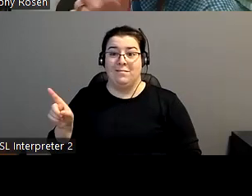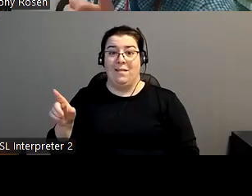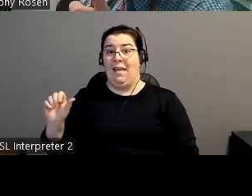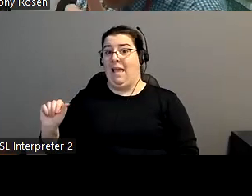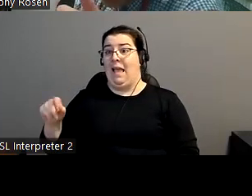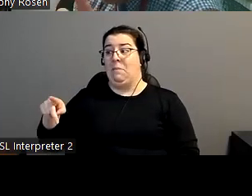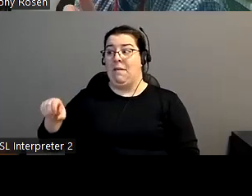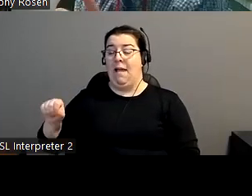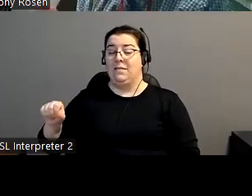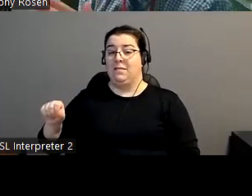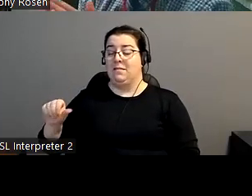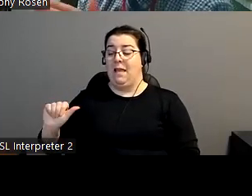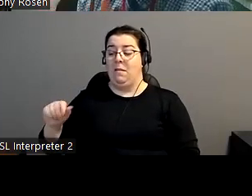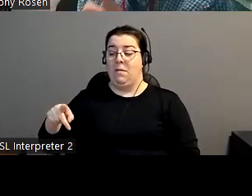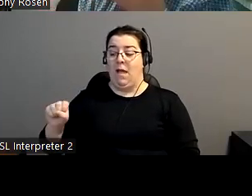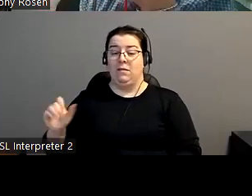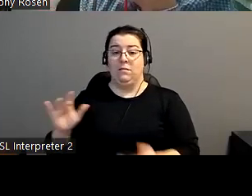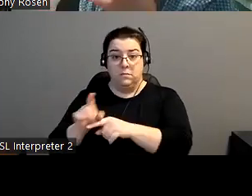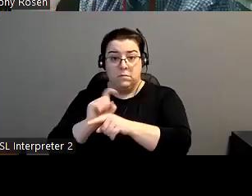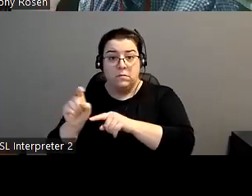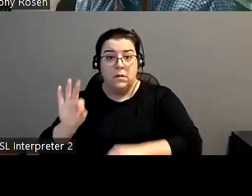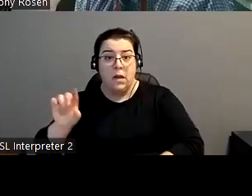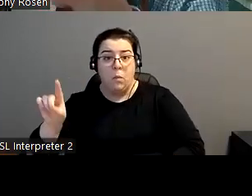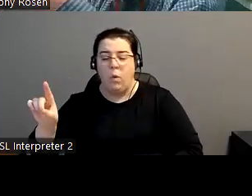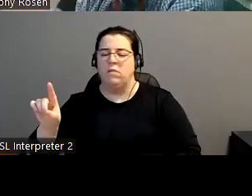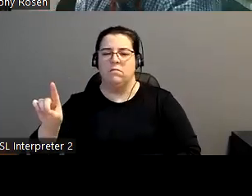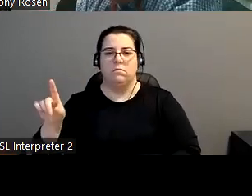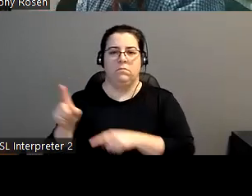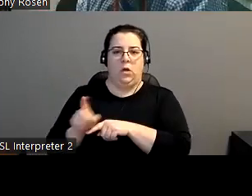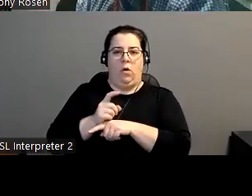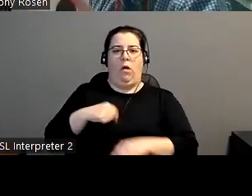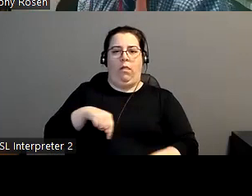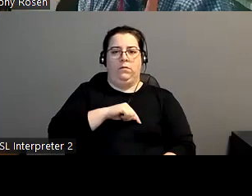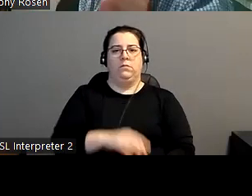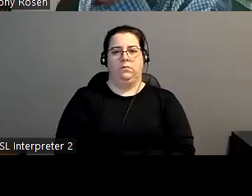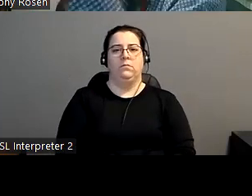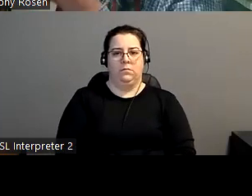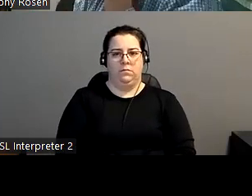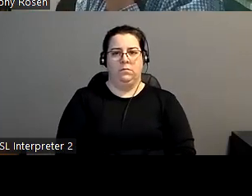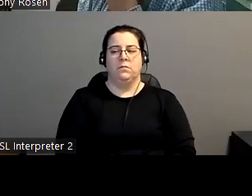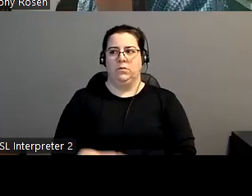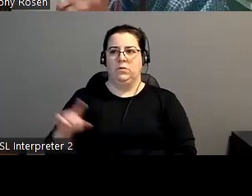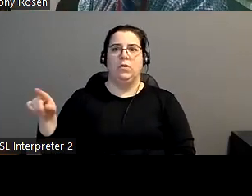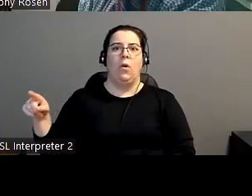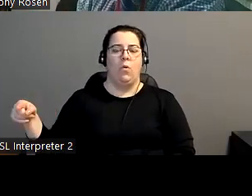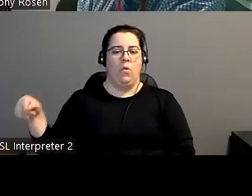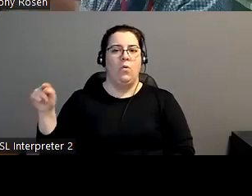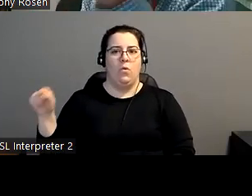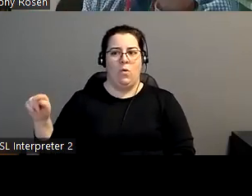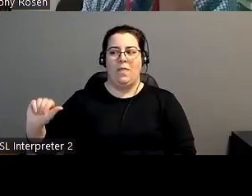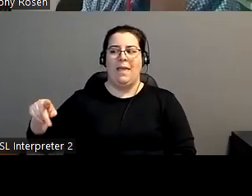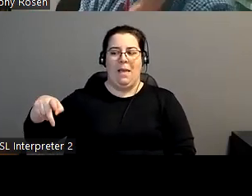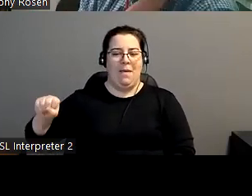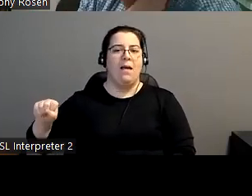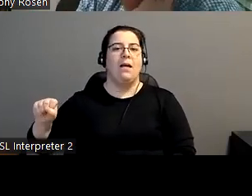So if they're concerned, they don't call 911, they call us. The police will come, our ambulance will come, but they'll